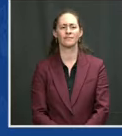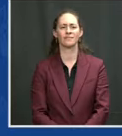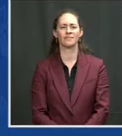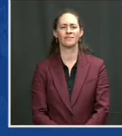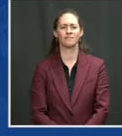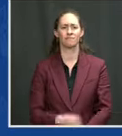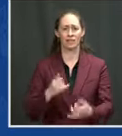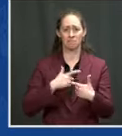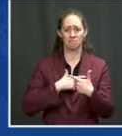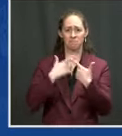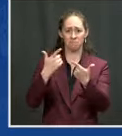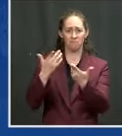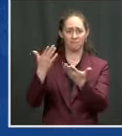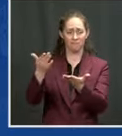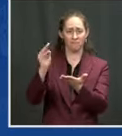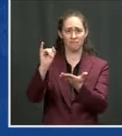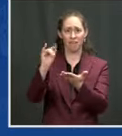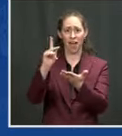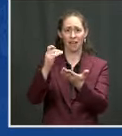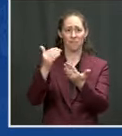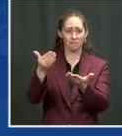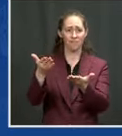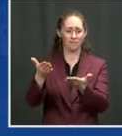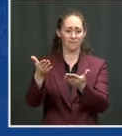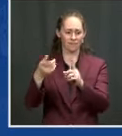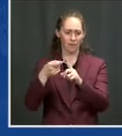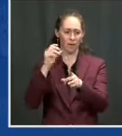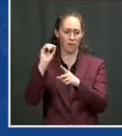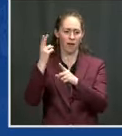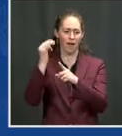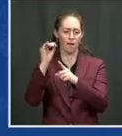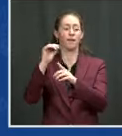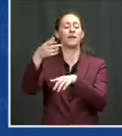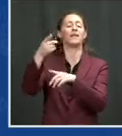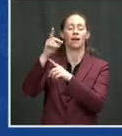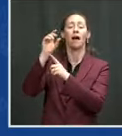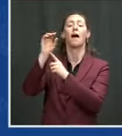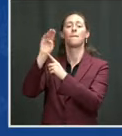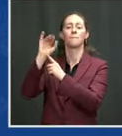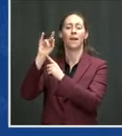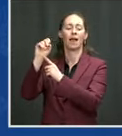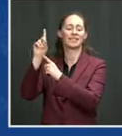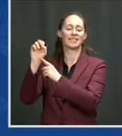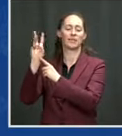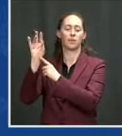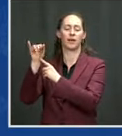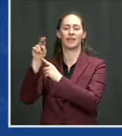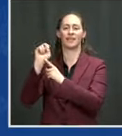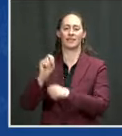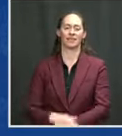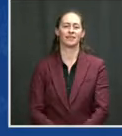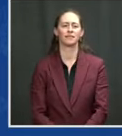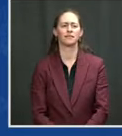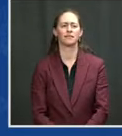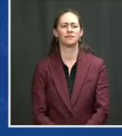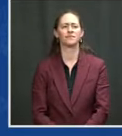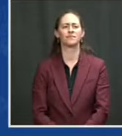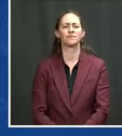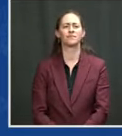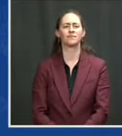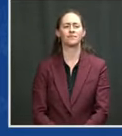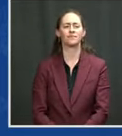gov, fire away, Ohio. Mr. President, thank you for doing this. We appreciate you listening. I want to say hi to